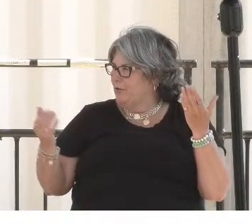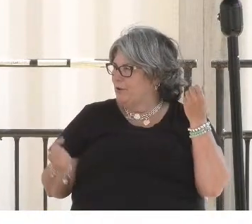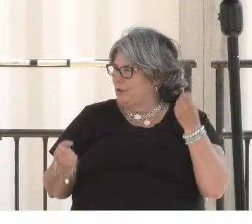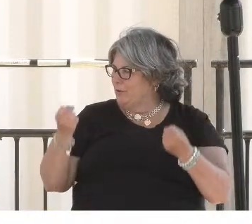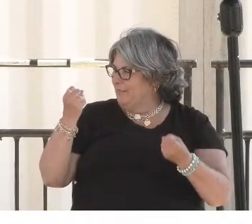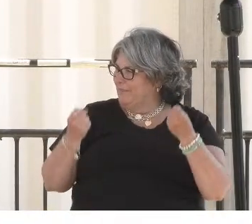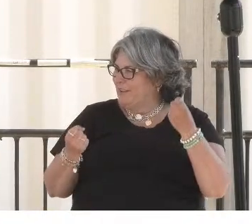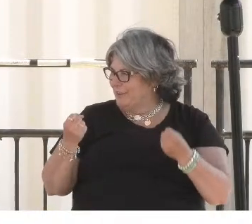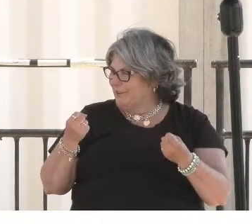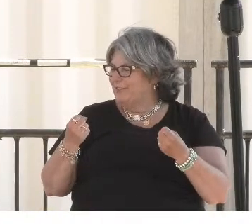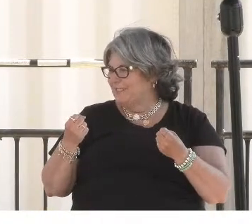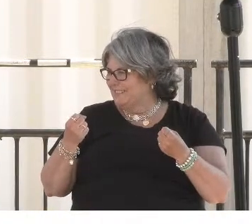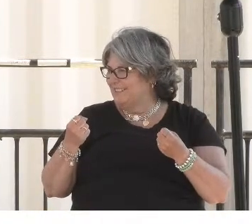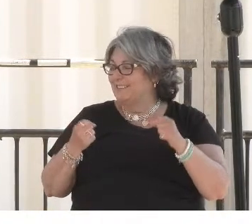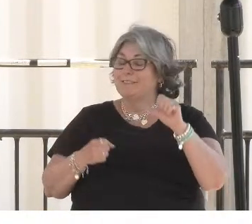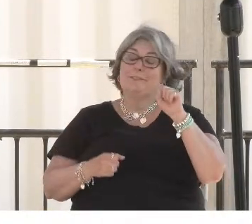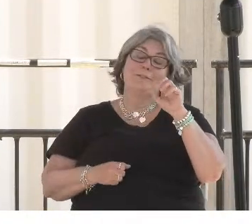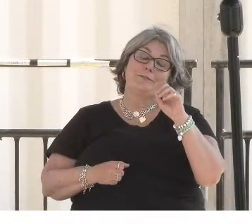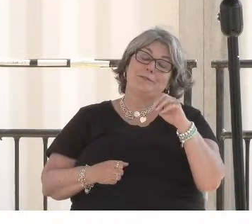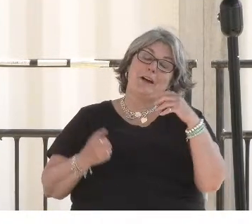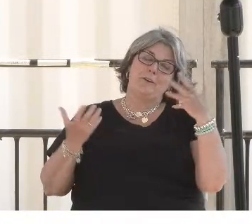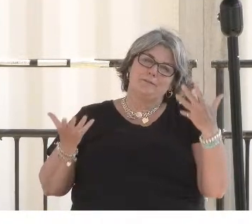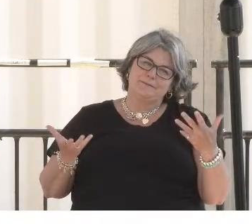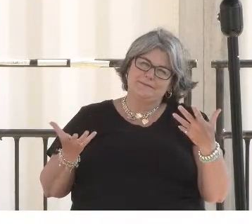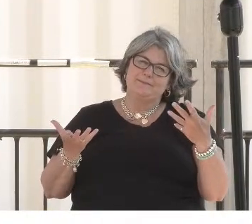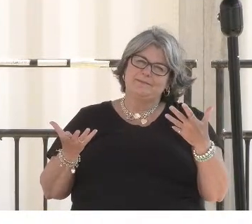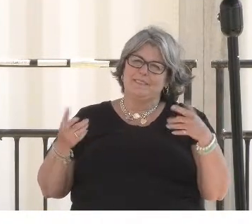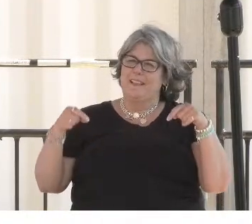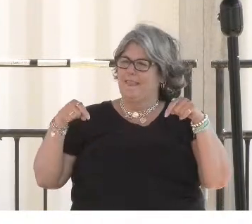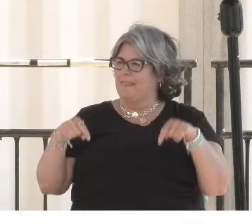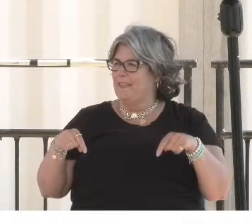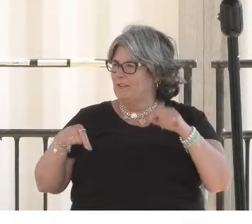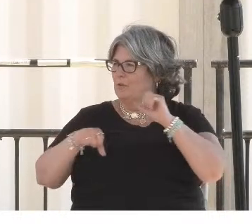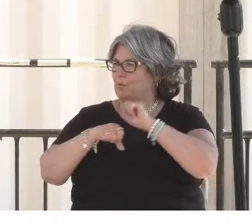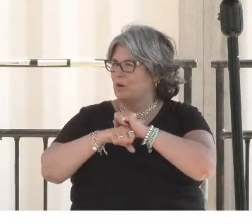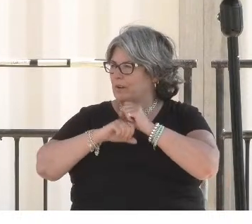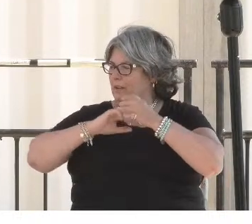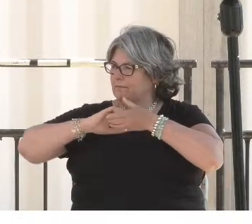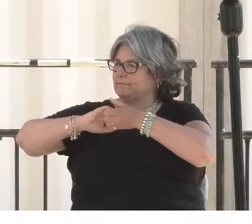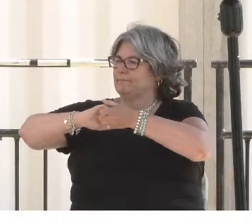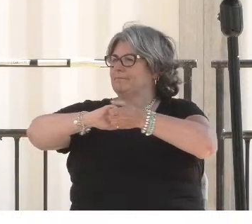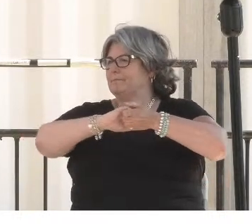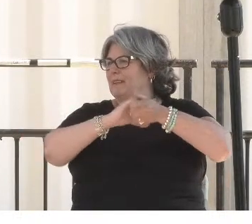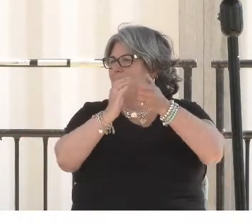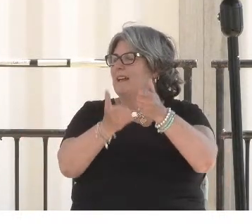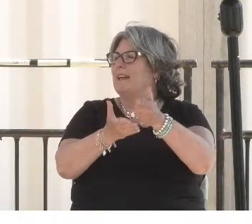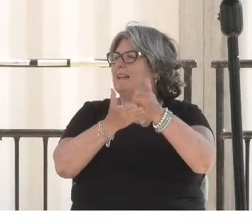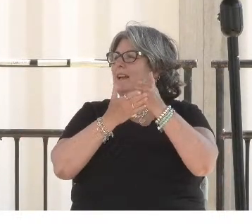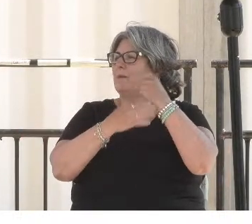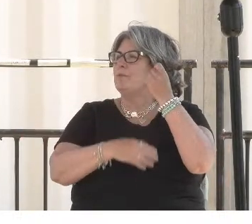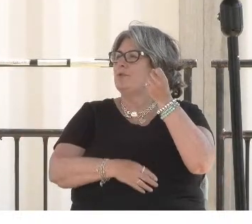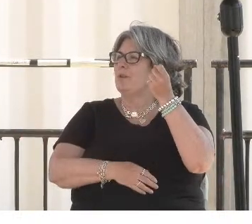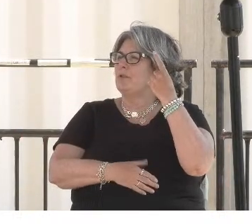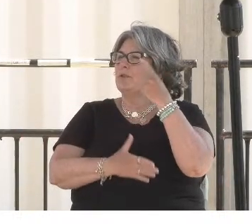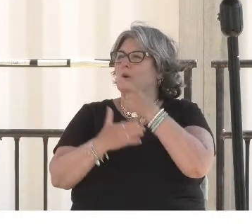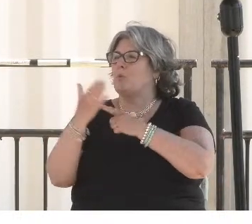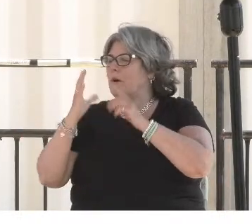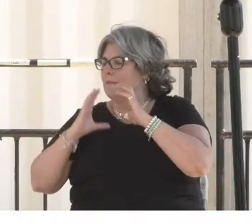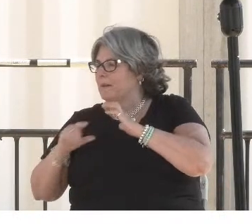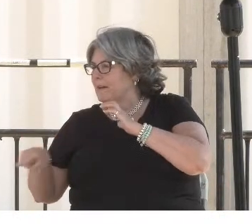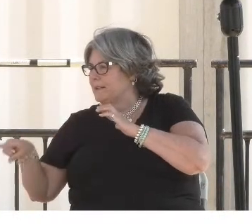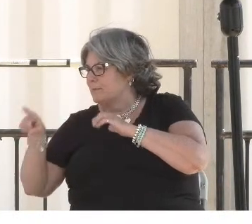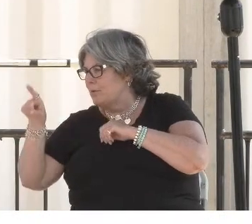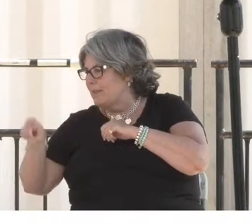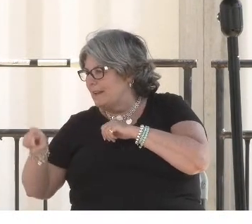that happen. So, this collaborative work, it helps us to understand what the customer